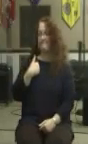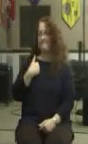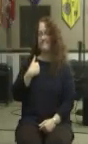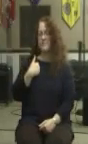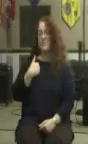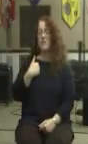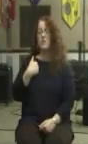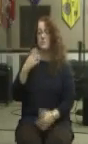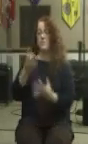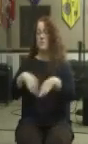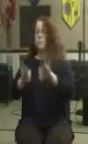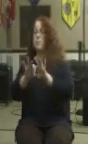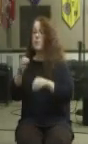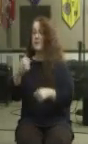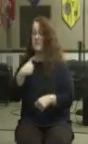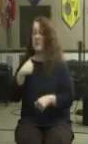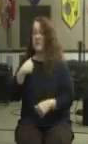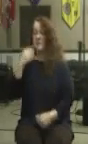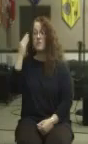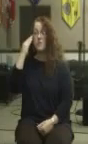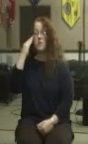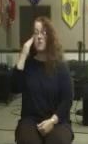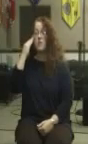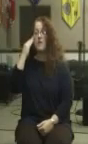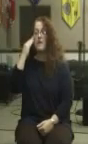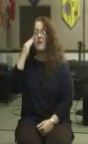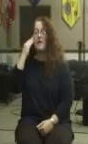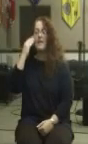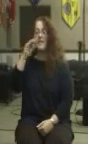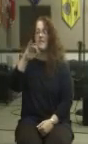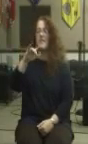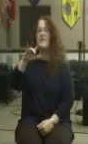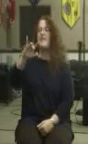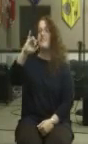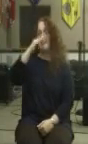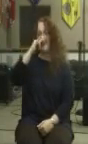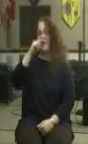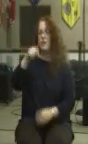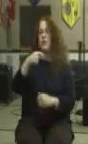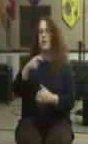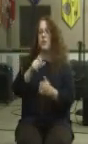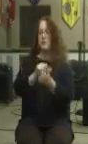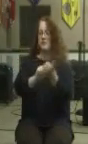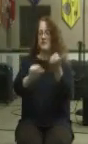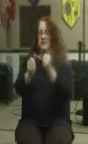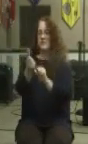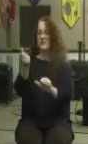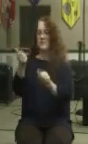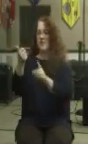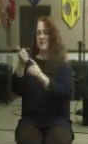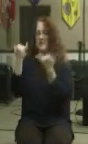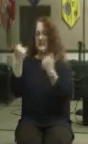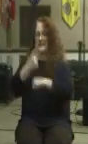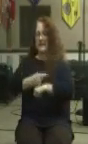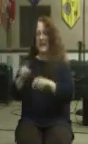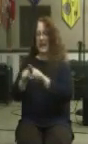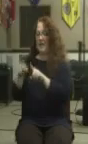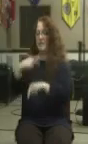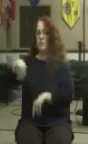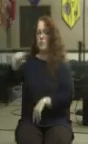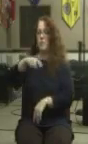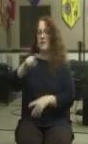me. You know what's important to me? The kid today that's committing suicide right now as we